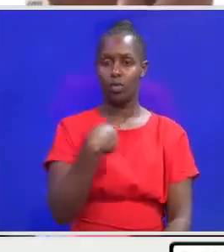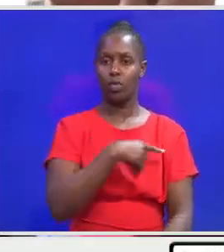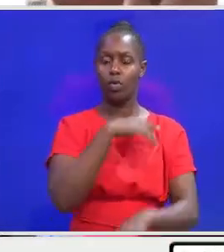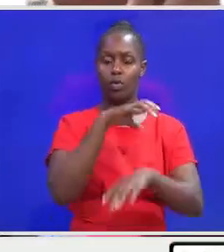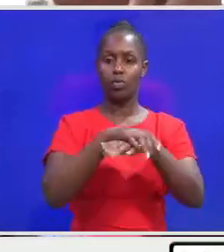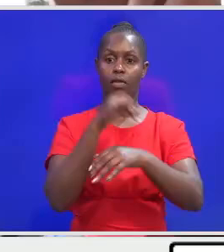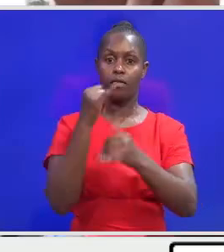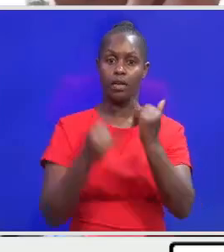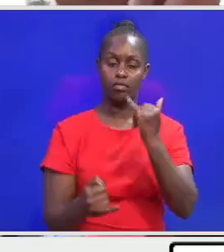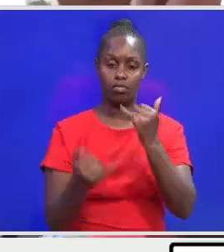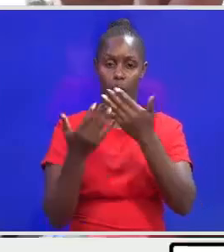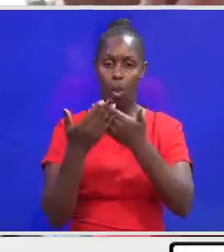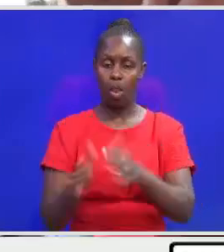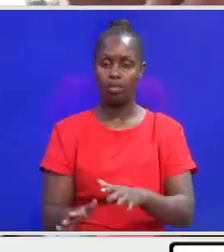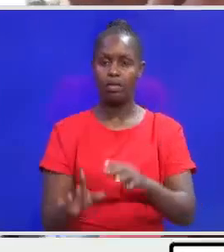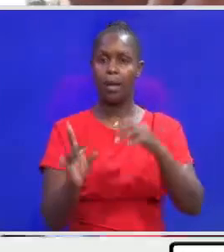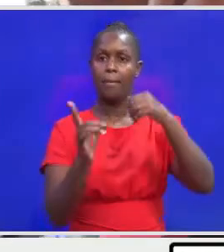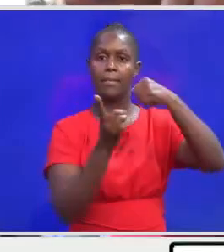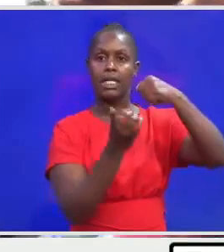We've lost by